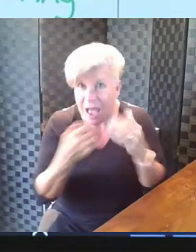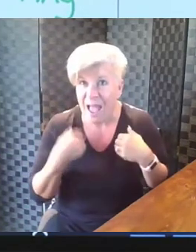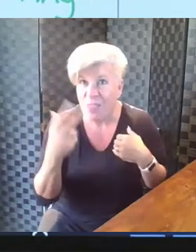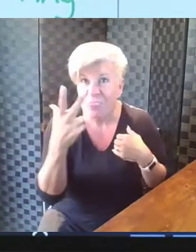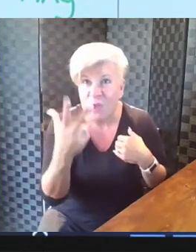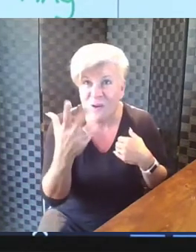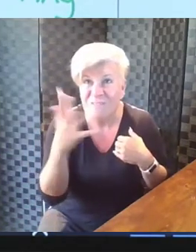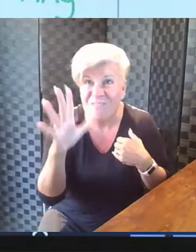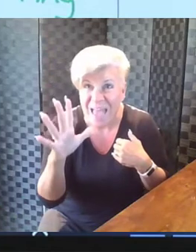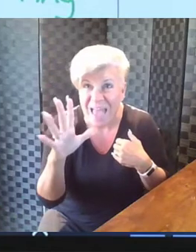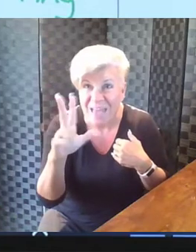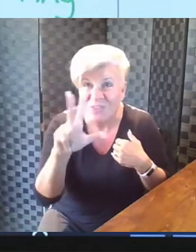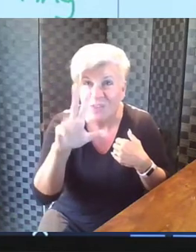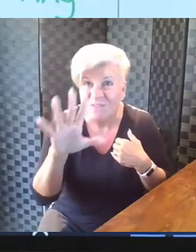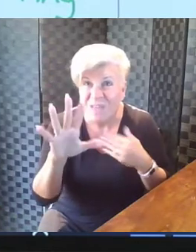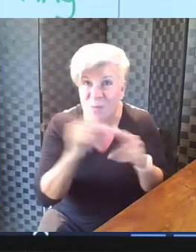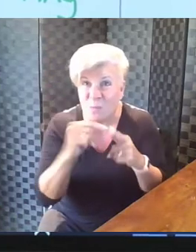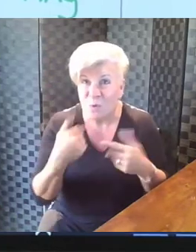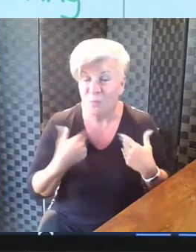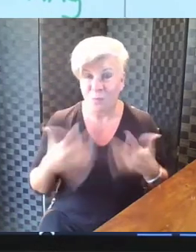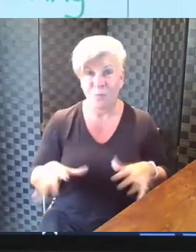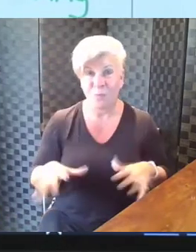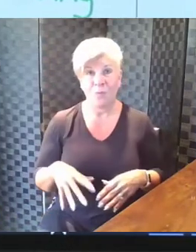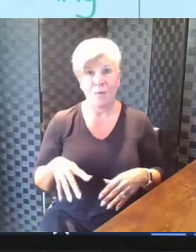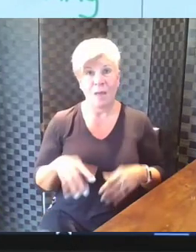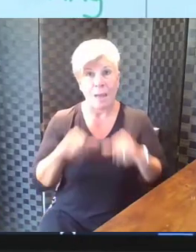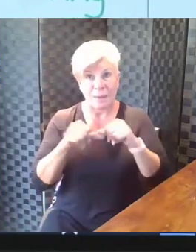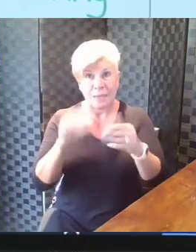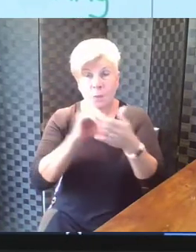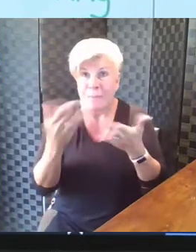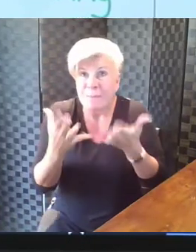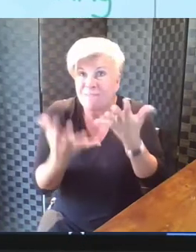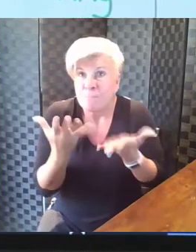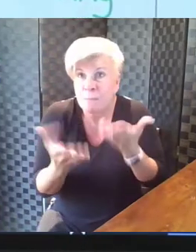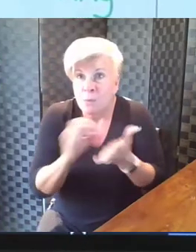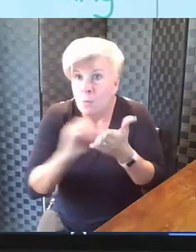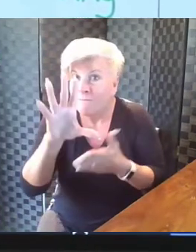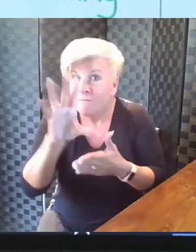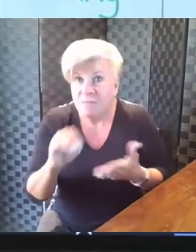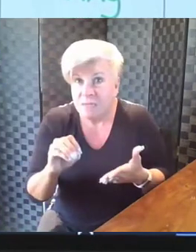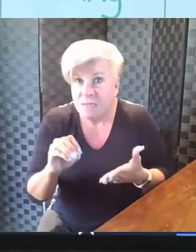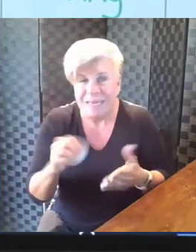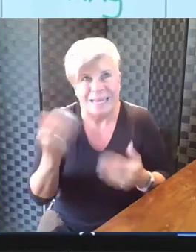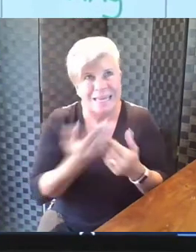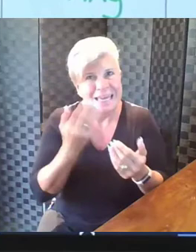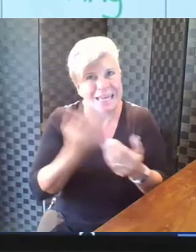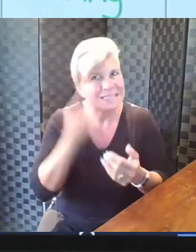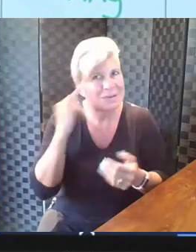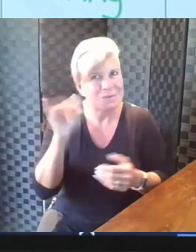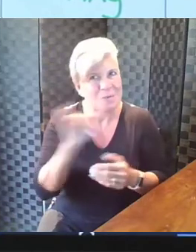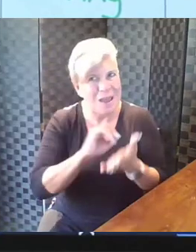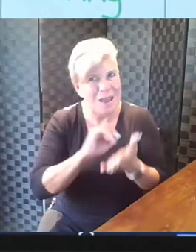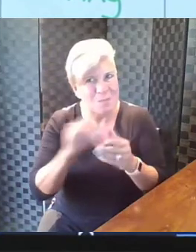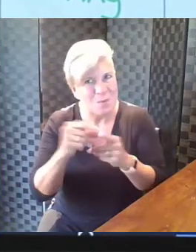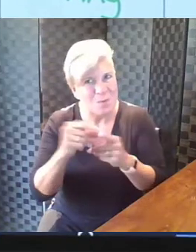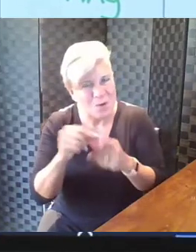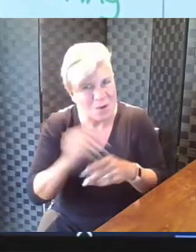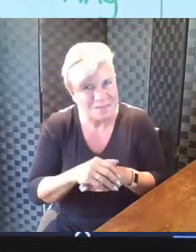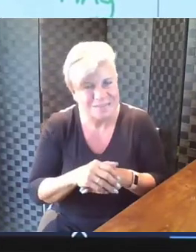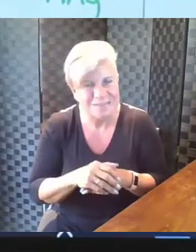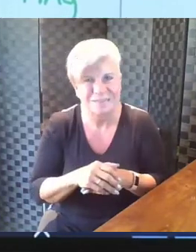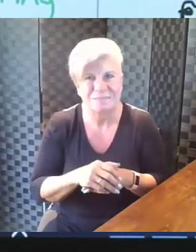This box is full. When you're done, I want you to count how many words you made. I'm looking at mine. I see 6, 8, 10, 12.